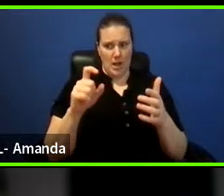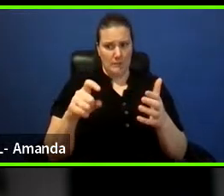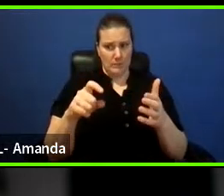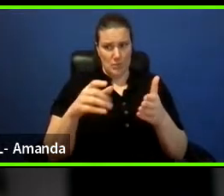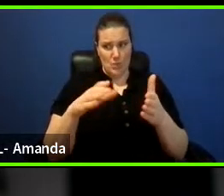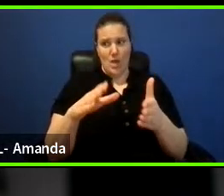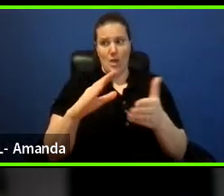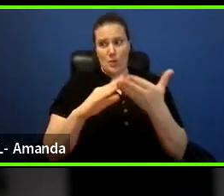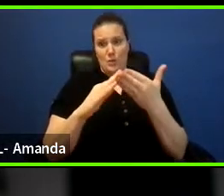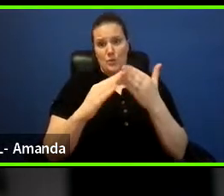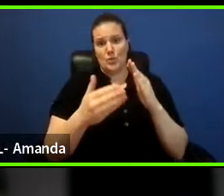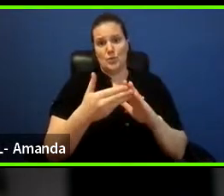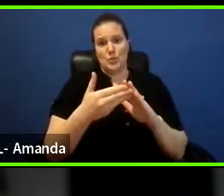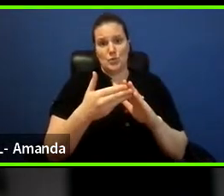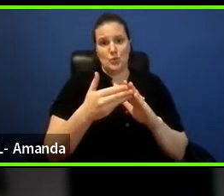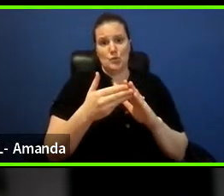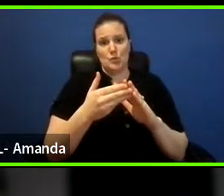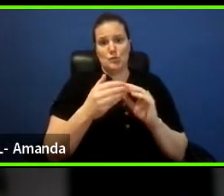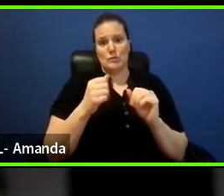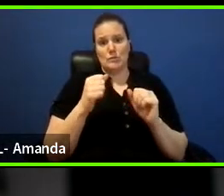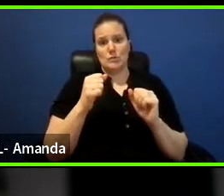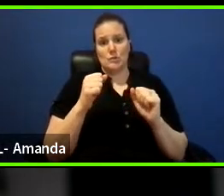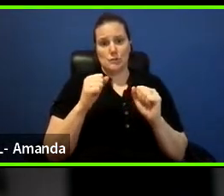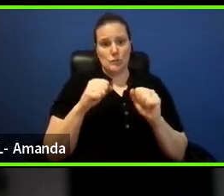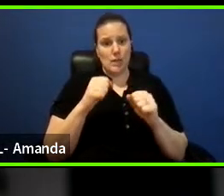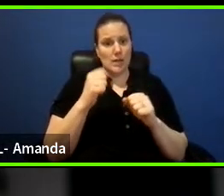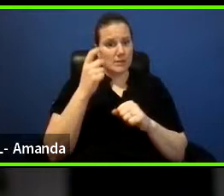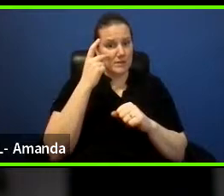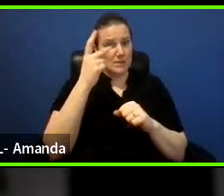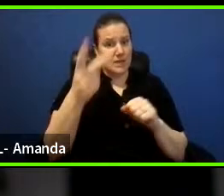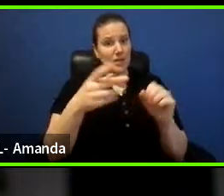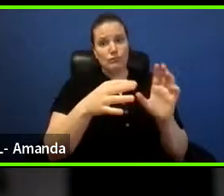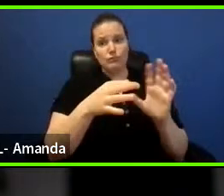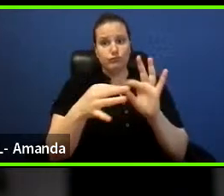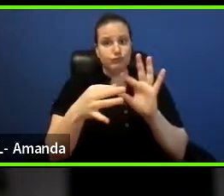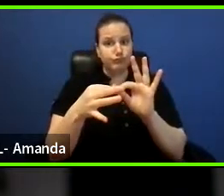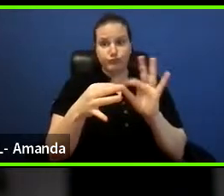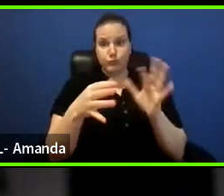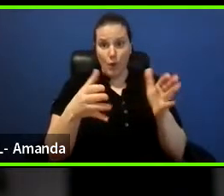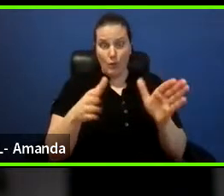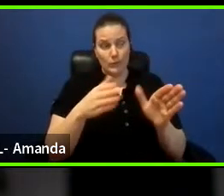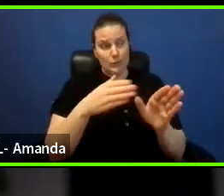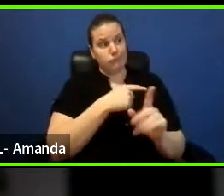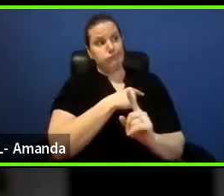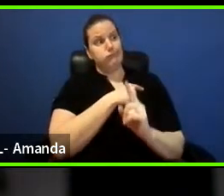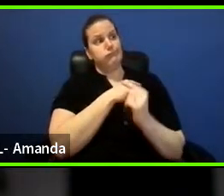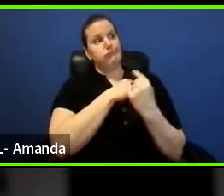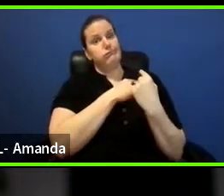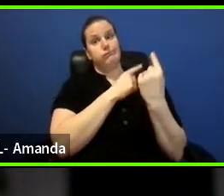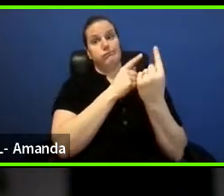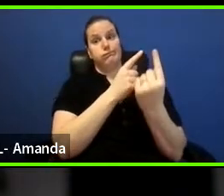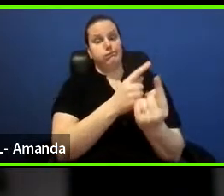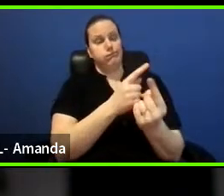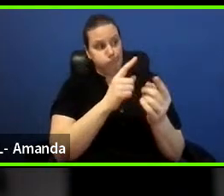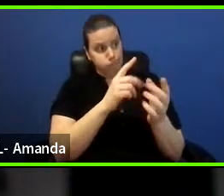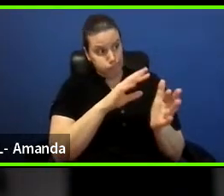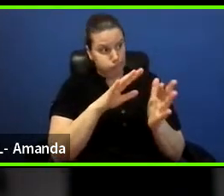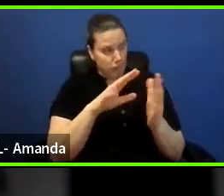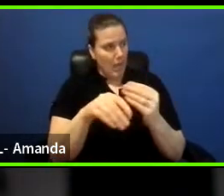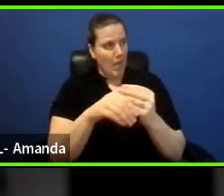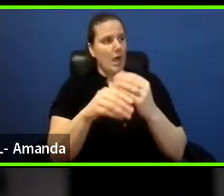the community to see the commentary that's come in already and make